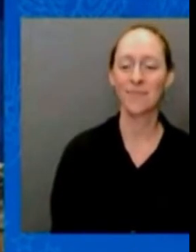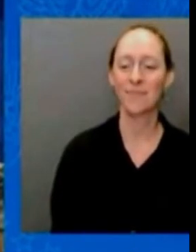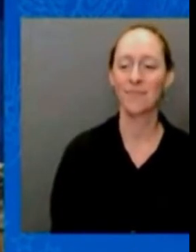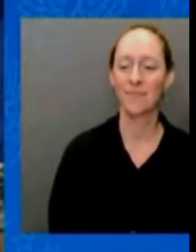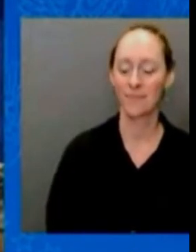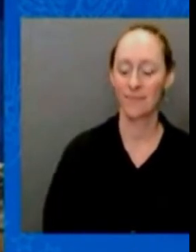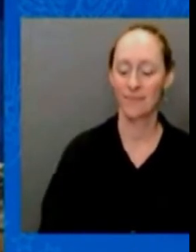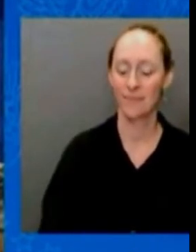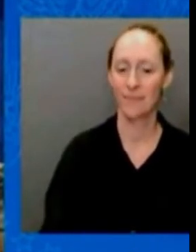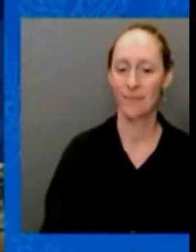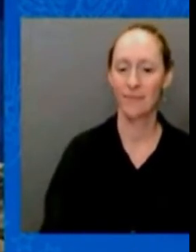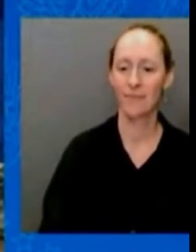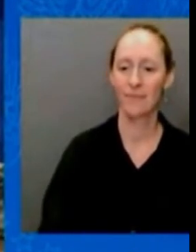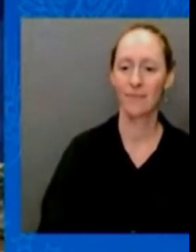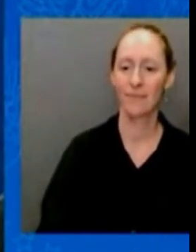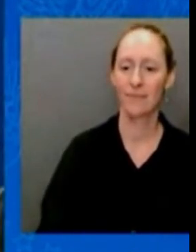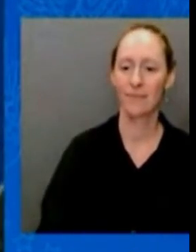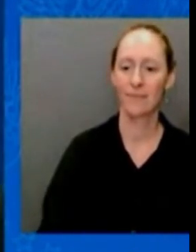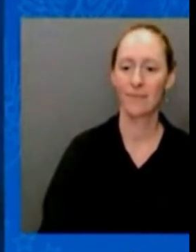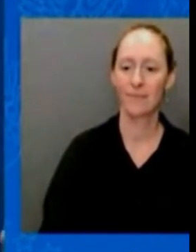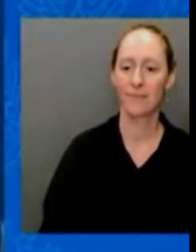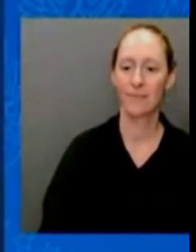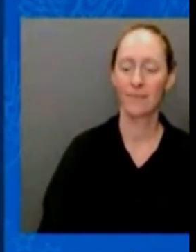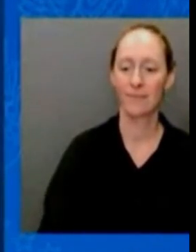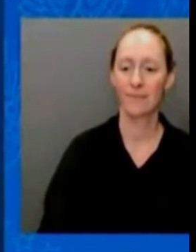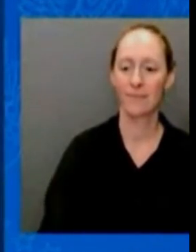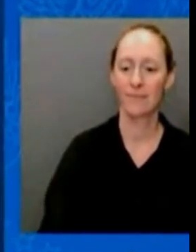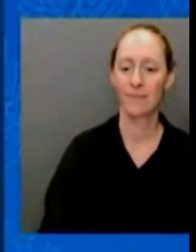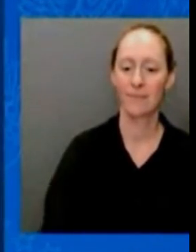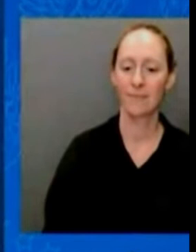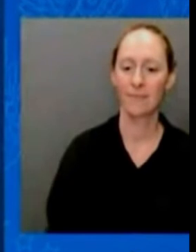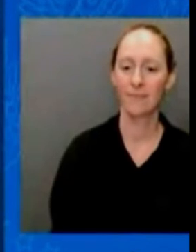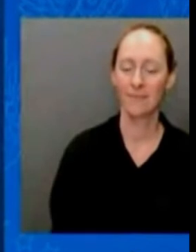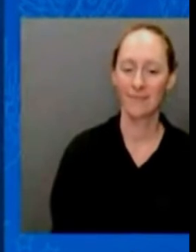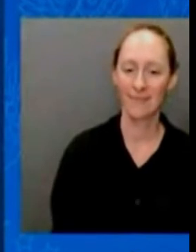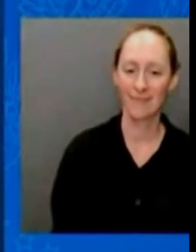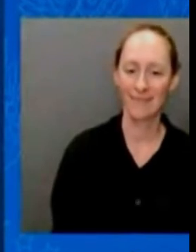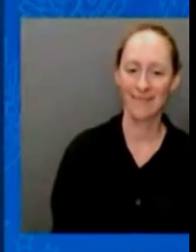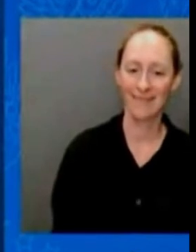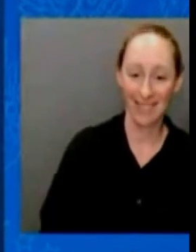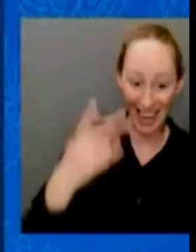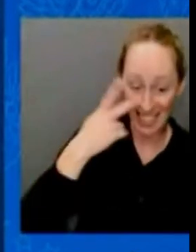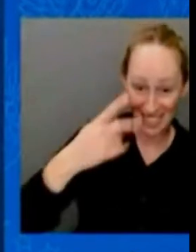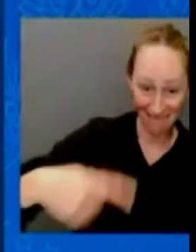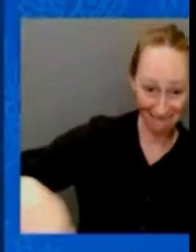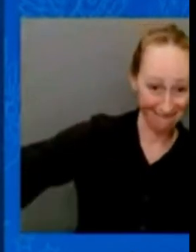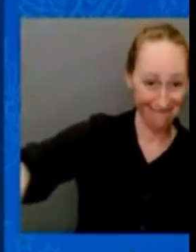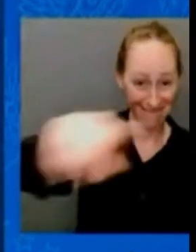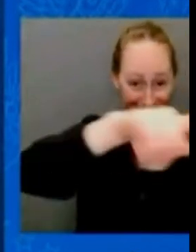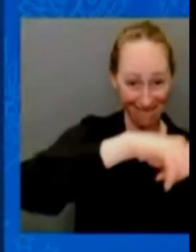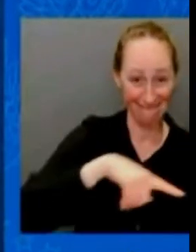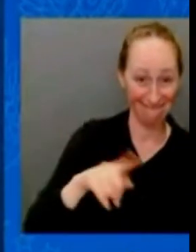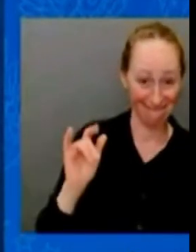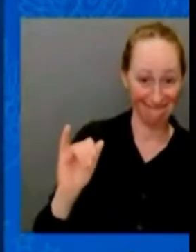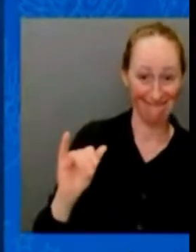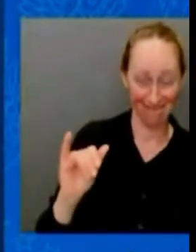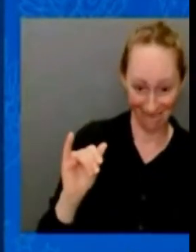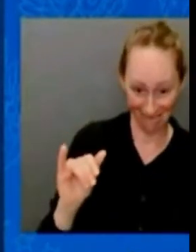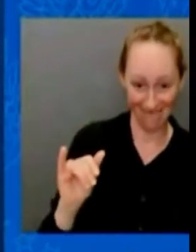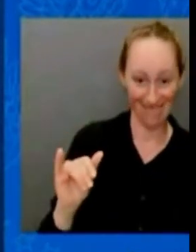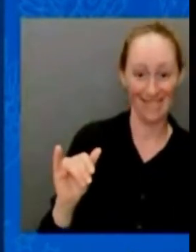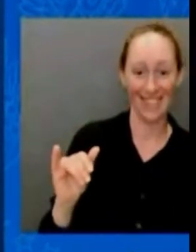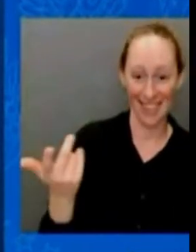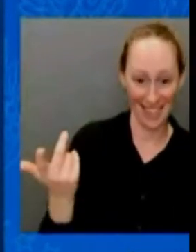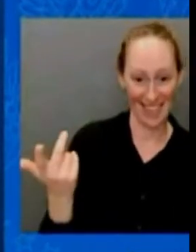As you all can tell, one thing we lack from this delegation is enthusiasm. I